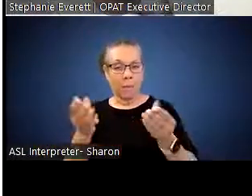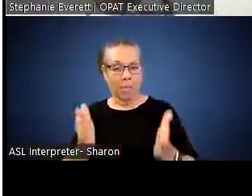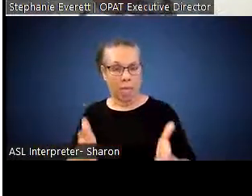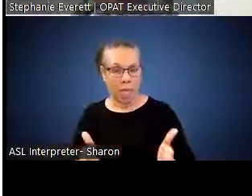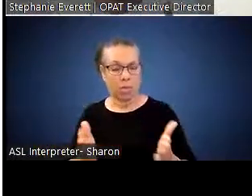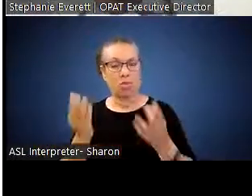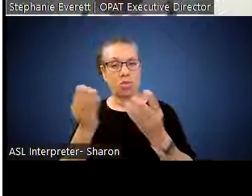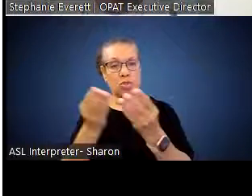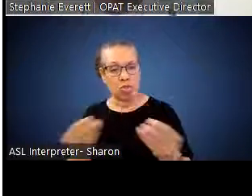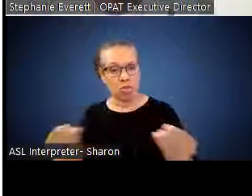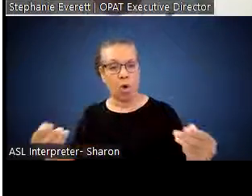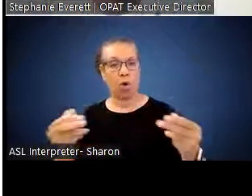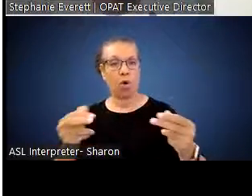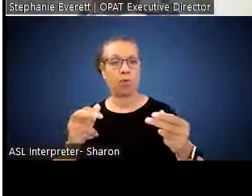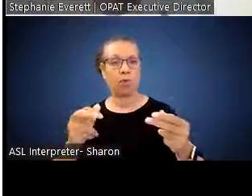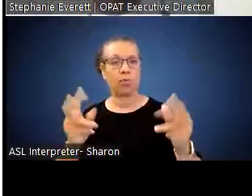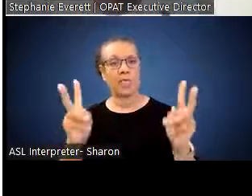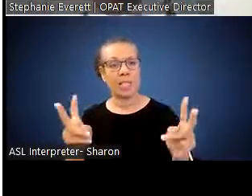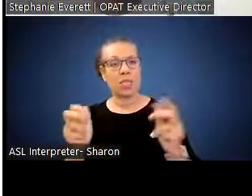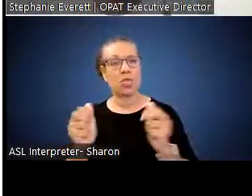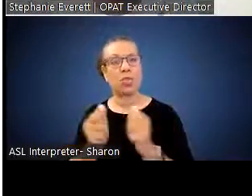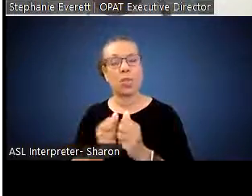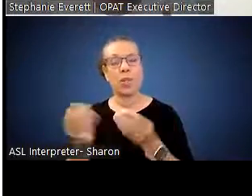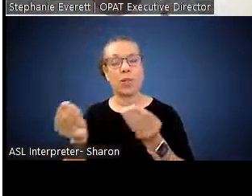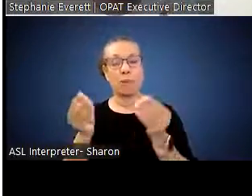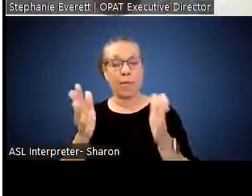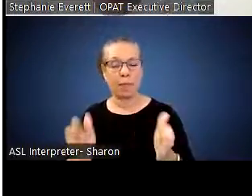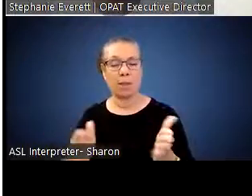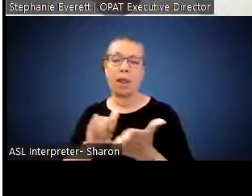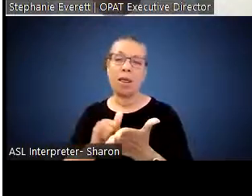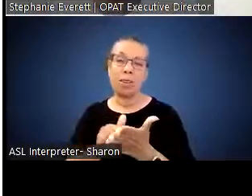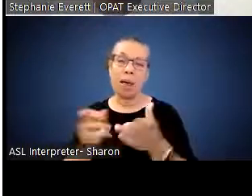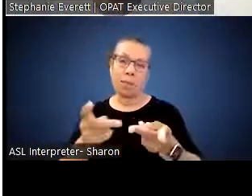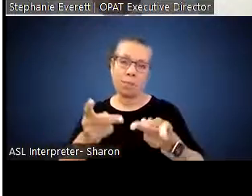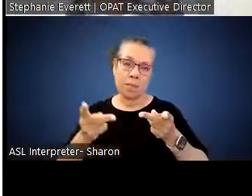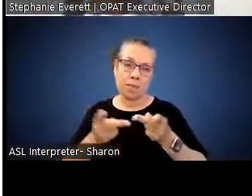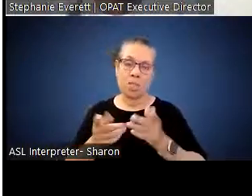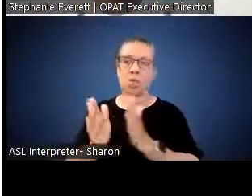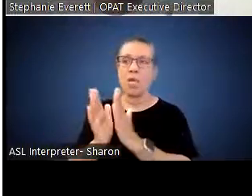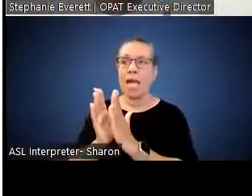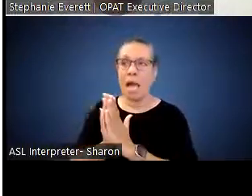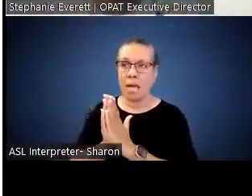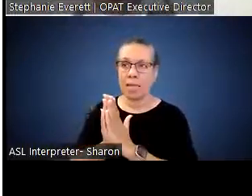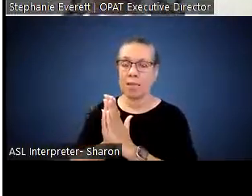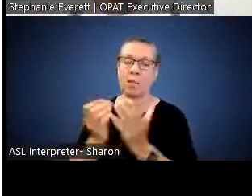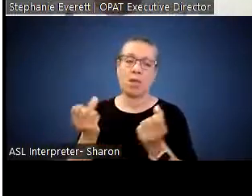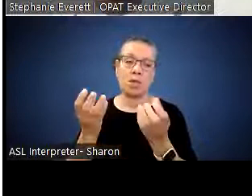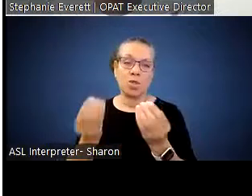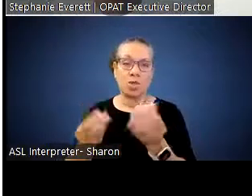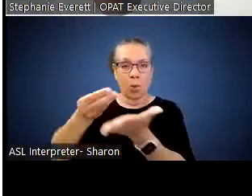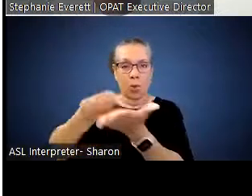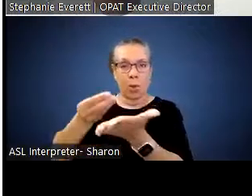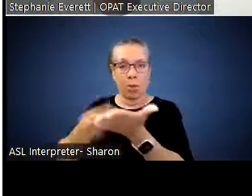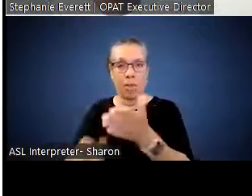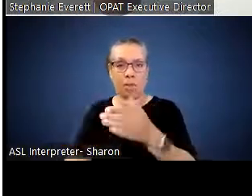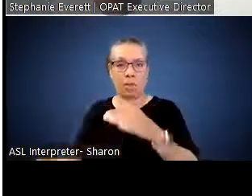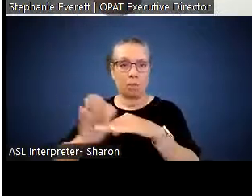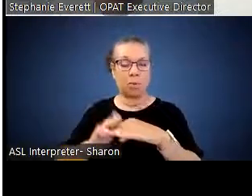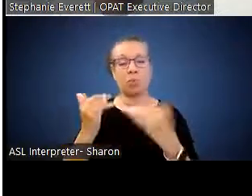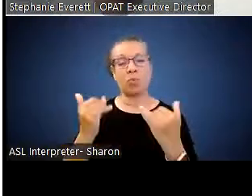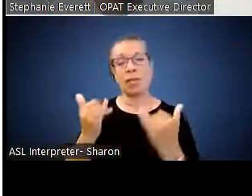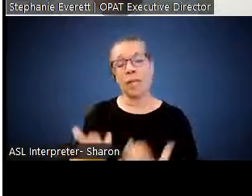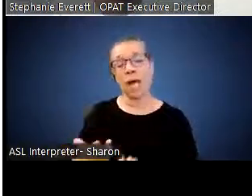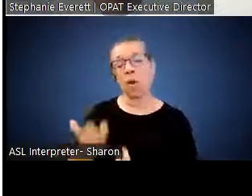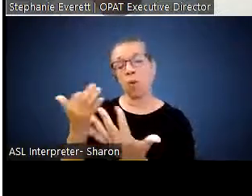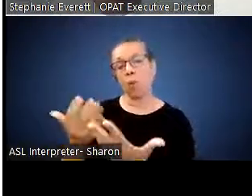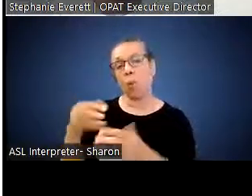matter with a mediator. So this is the position that we asked to have funded. So that is currently pending in the